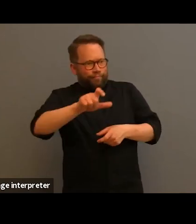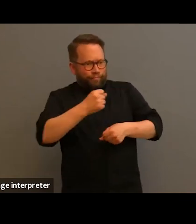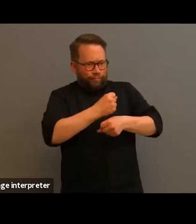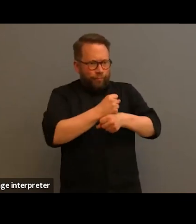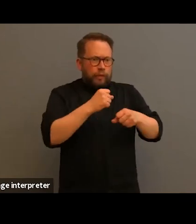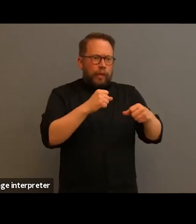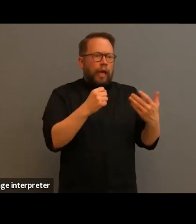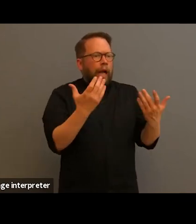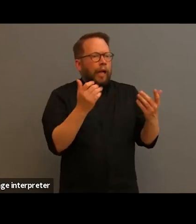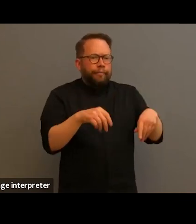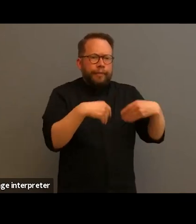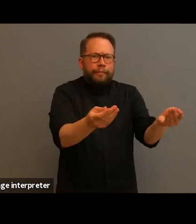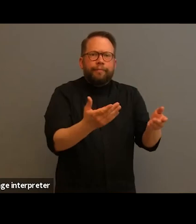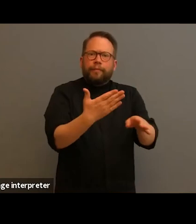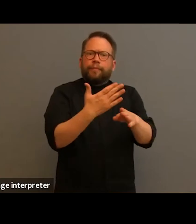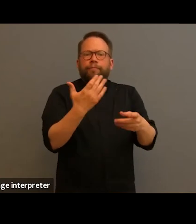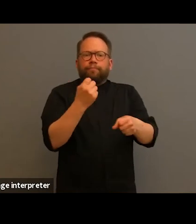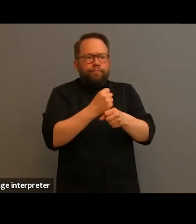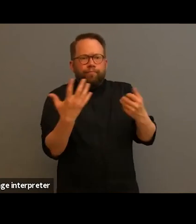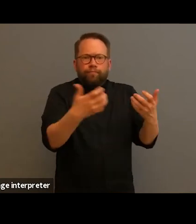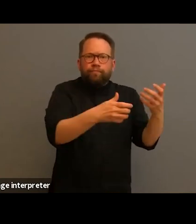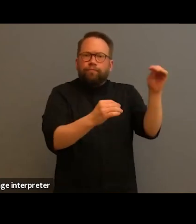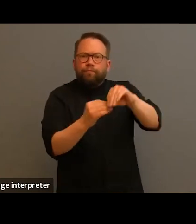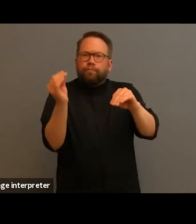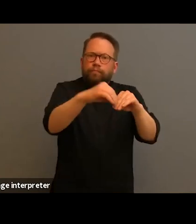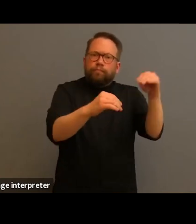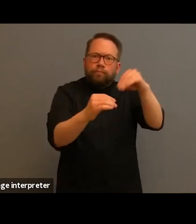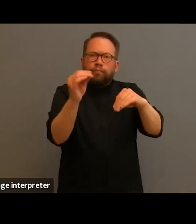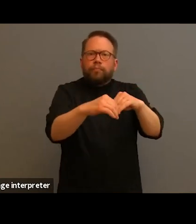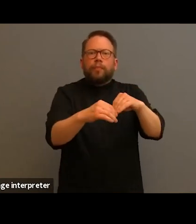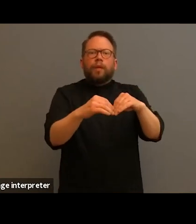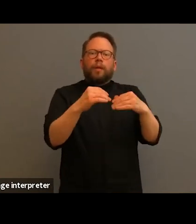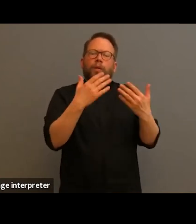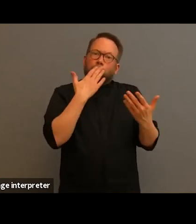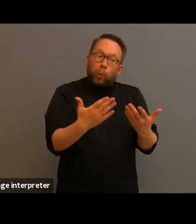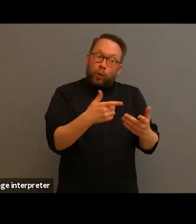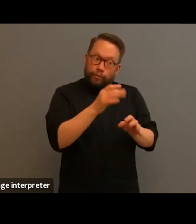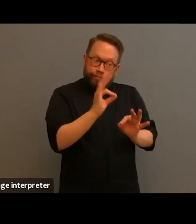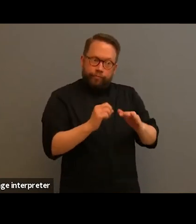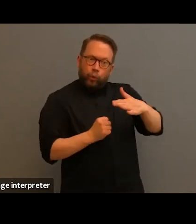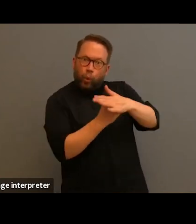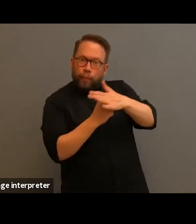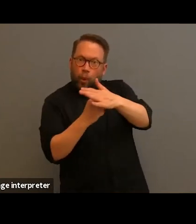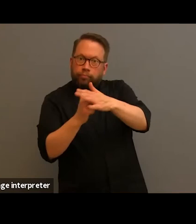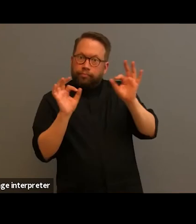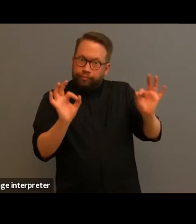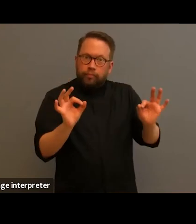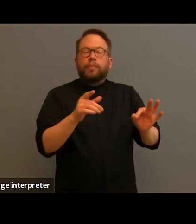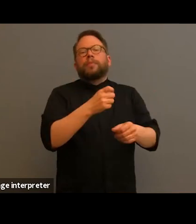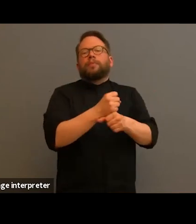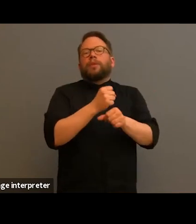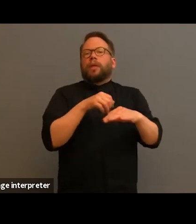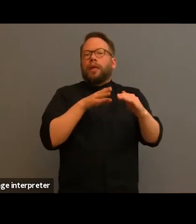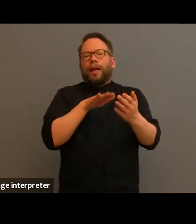In our submission to the CRPD committee on Article 27, the right to work, we argue that need for